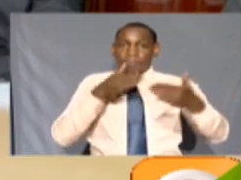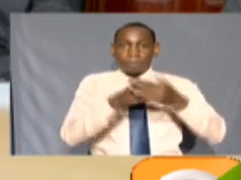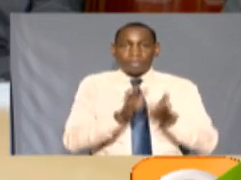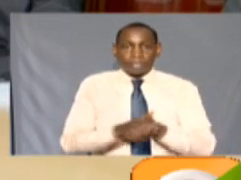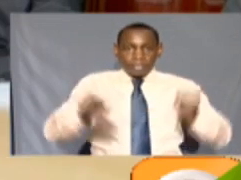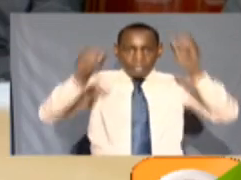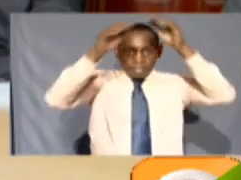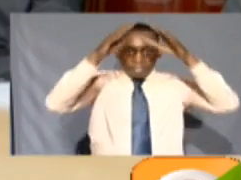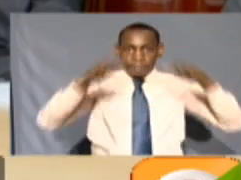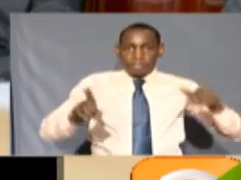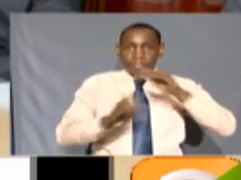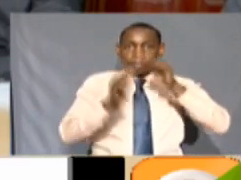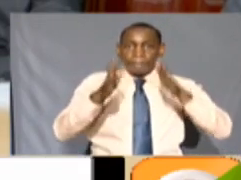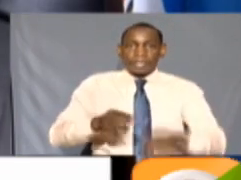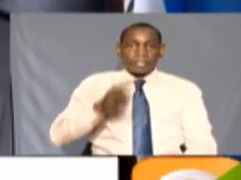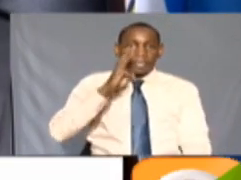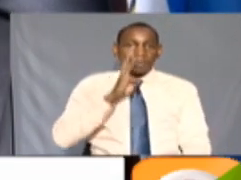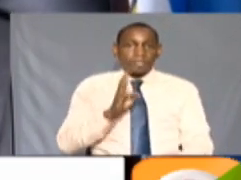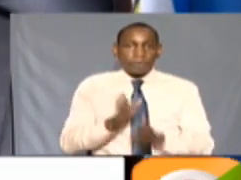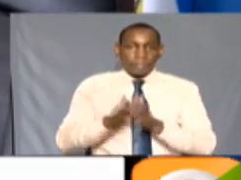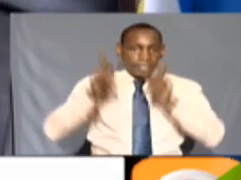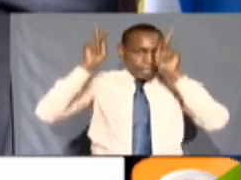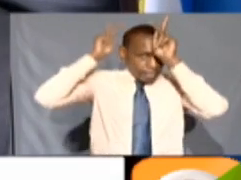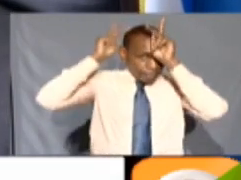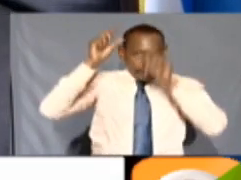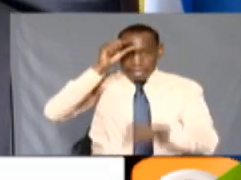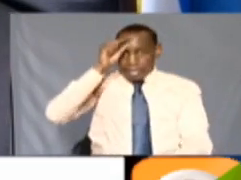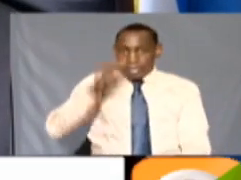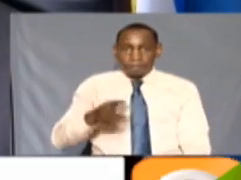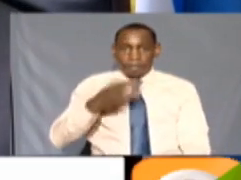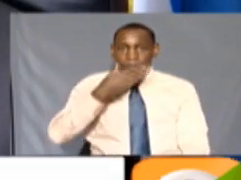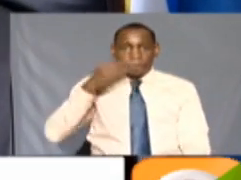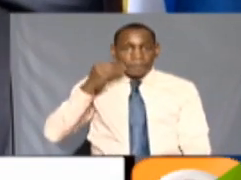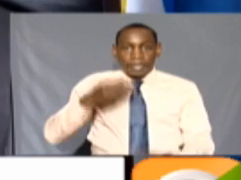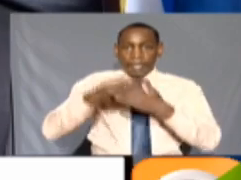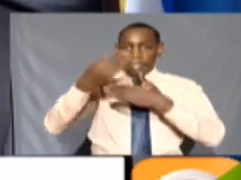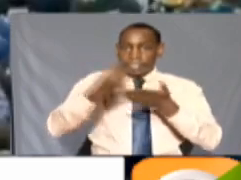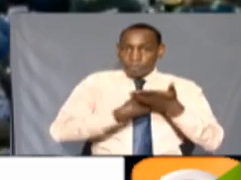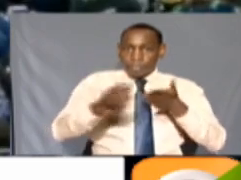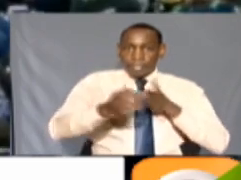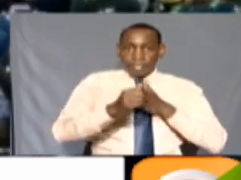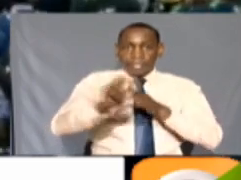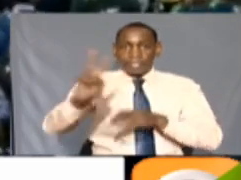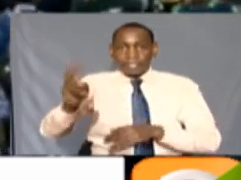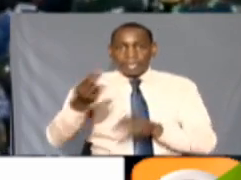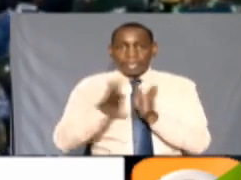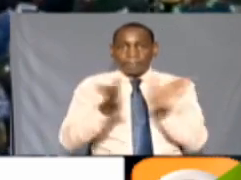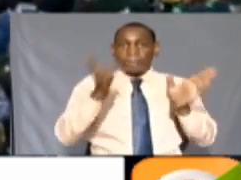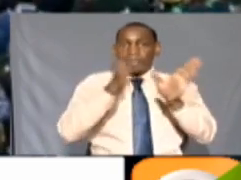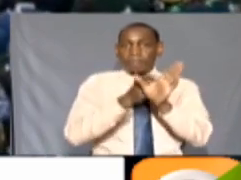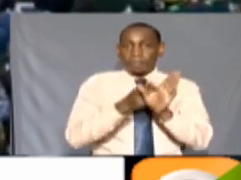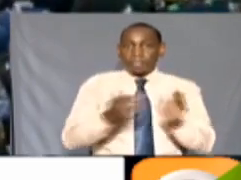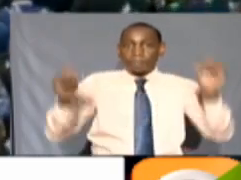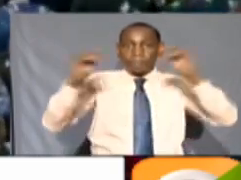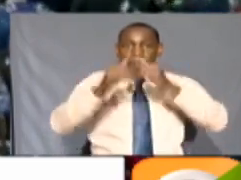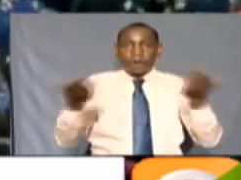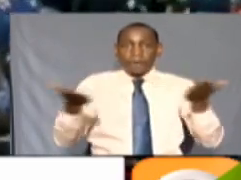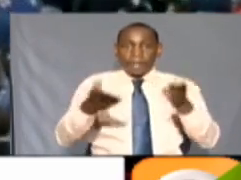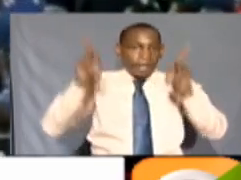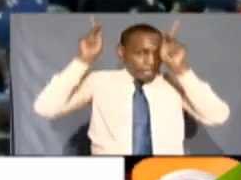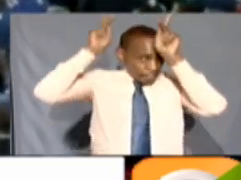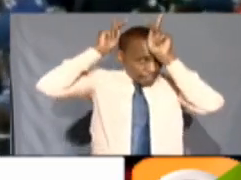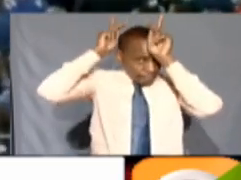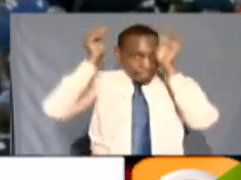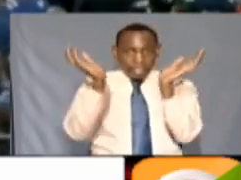Devolution Cabinet Secretary Eugene Wamalwa and Kakamega Governor Wycliffe Oparanya are next week set to lead the second public participation meeting at the Buhungu Stadium